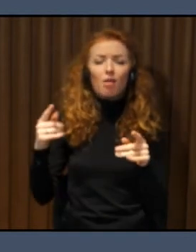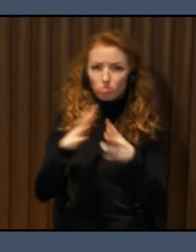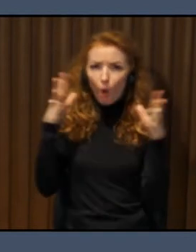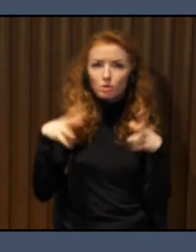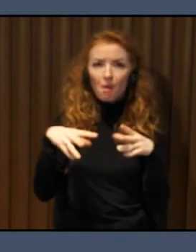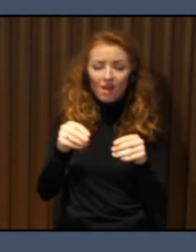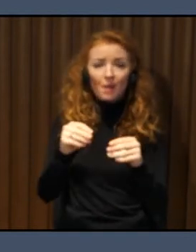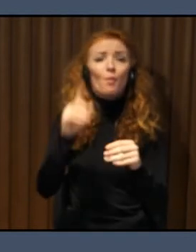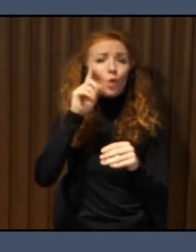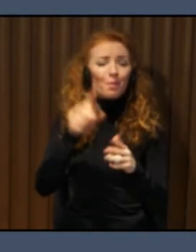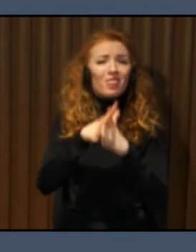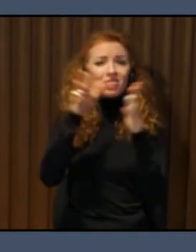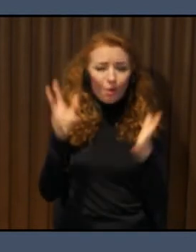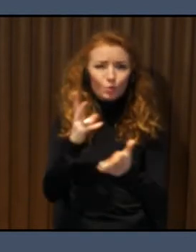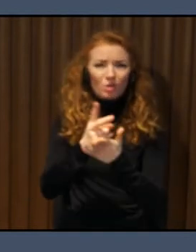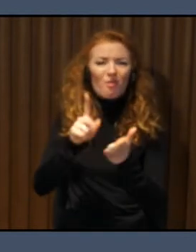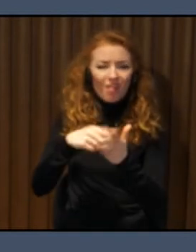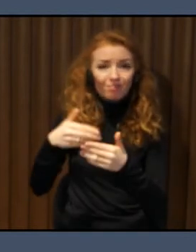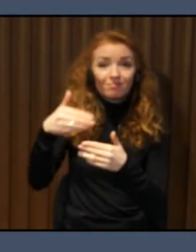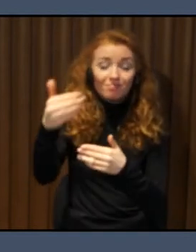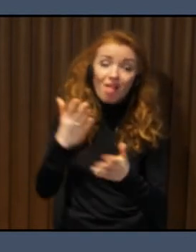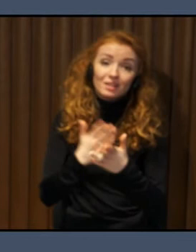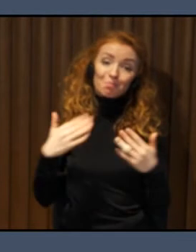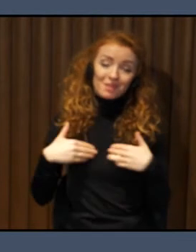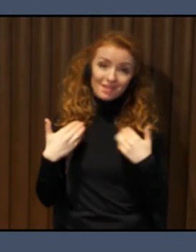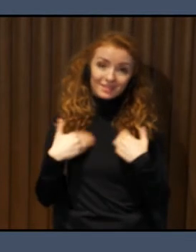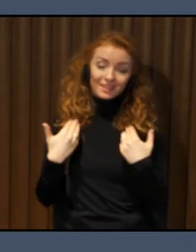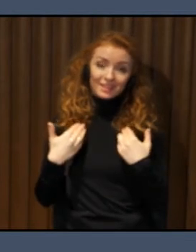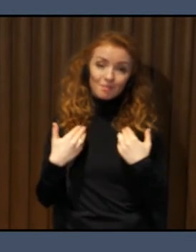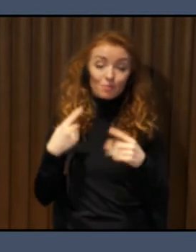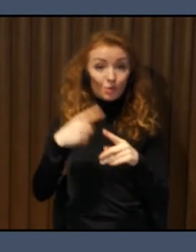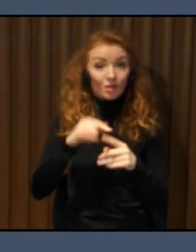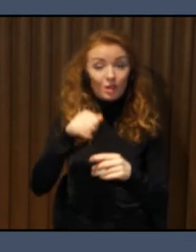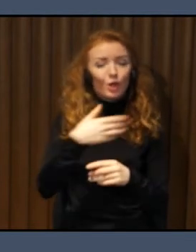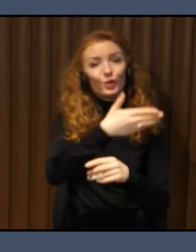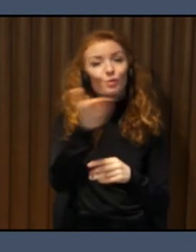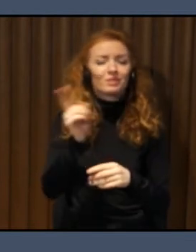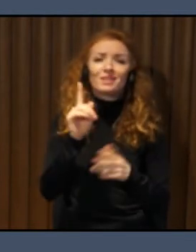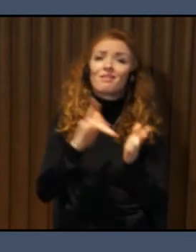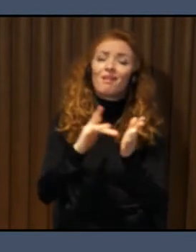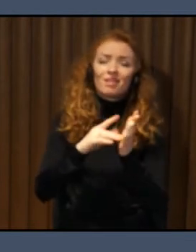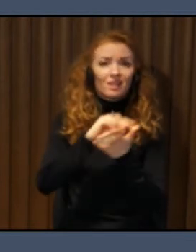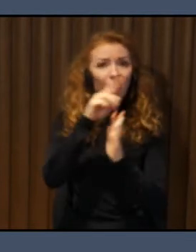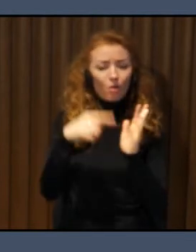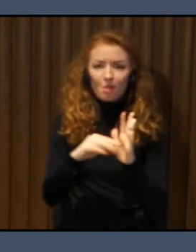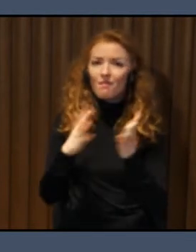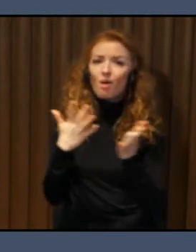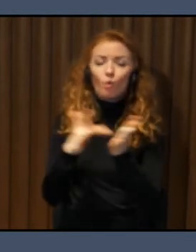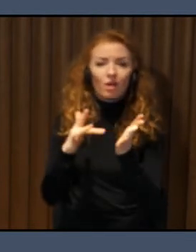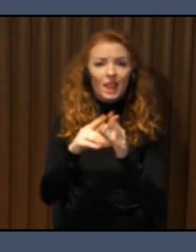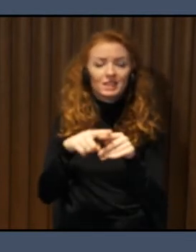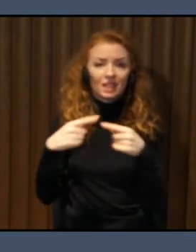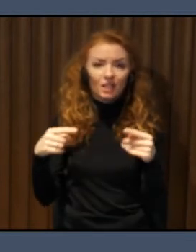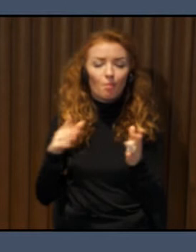done, and it's beautiful to see. If you have any questions or things you want to talk, I'm here and I'll be happy to